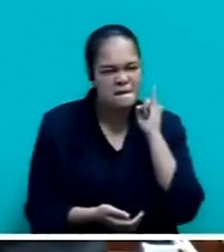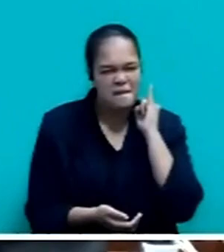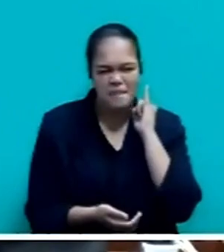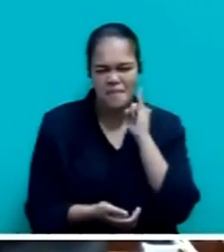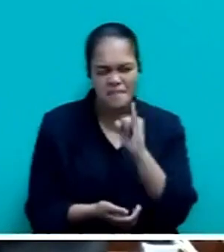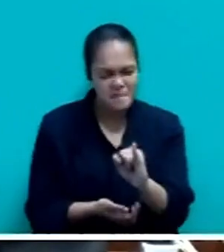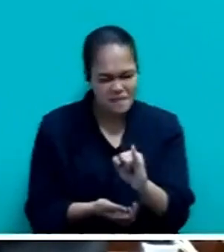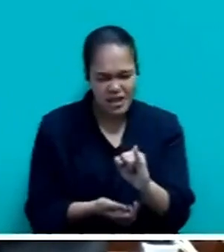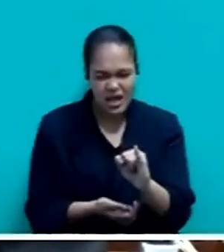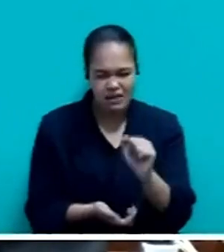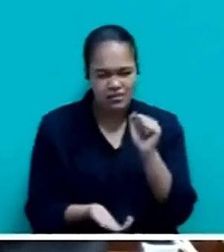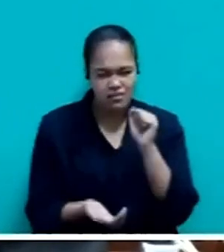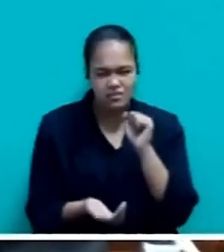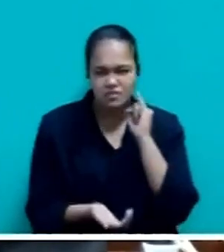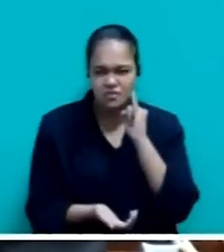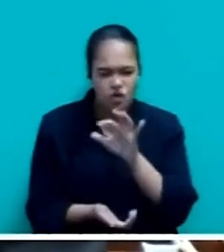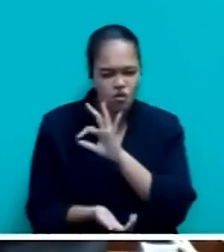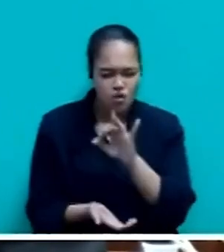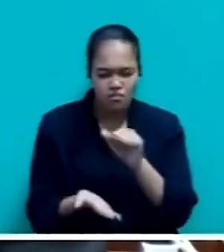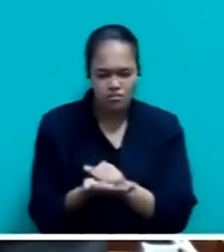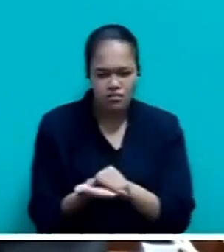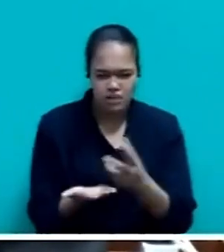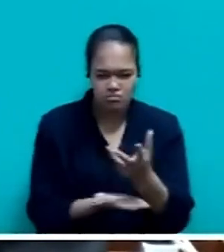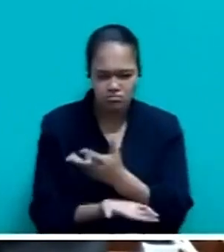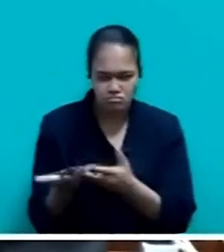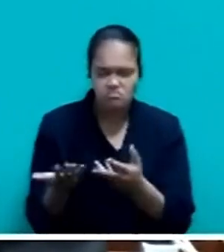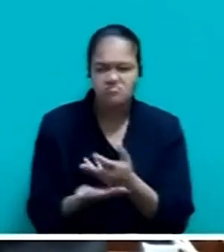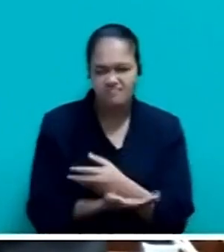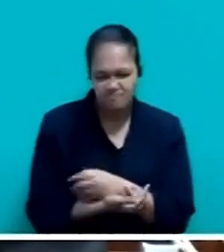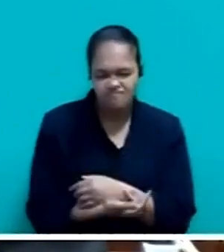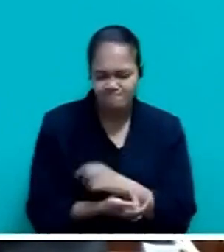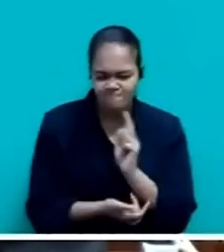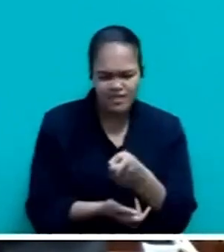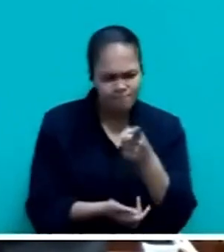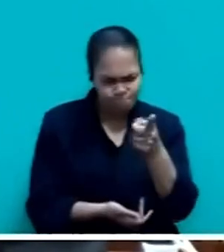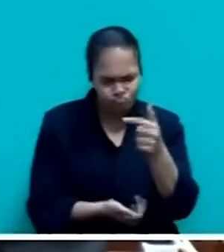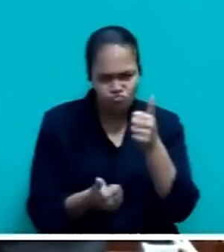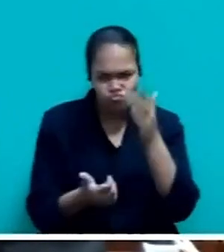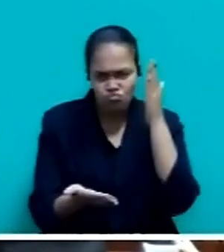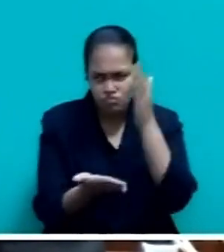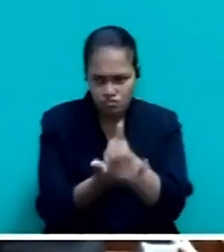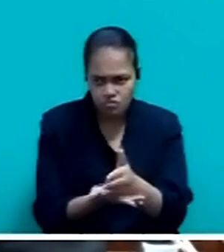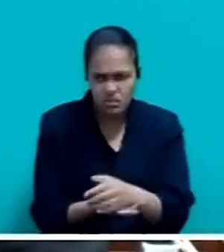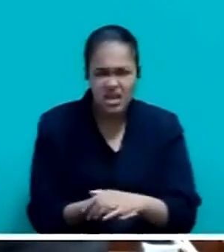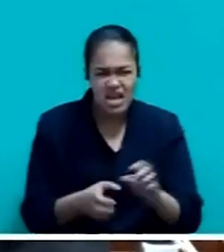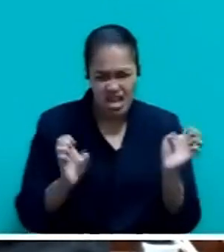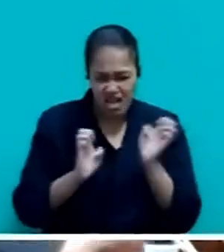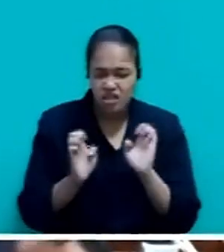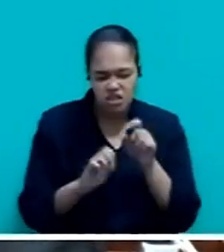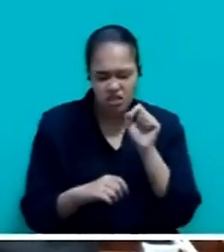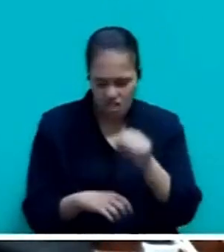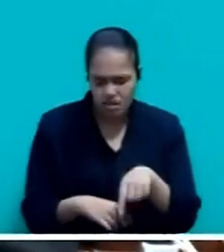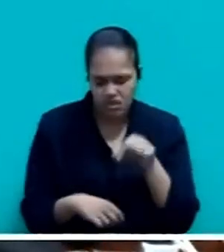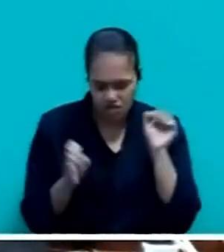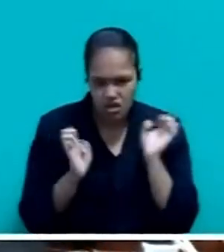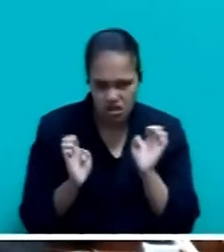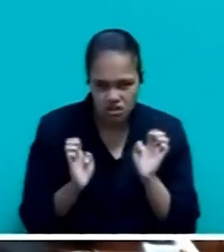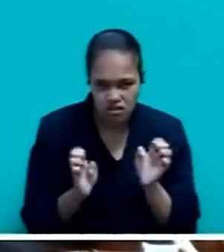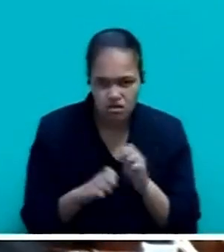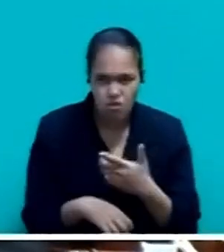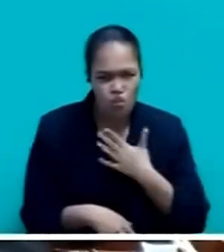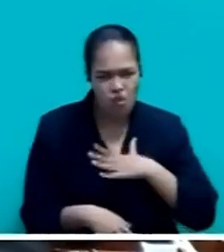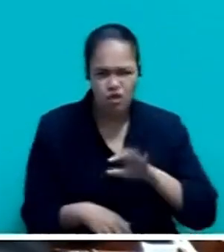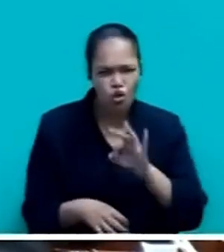consequences. So this is a pretty straightforward, and urgent as well. So we don't want to delay